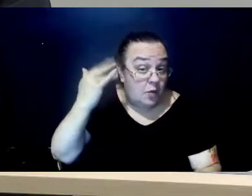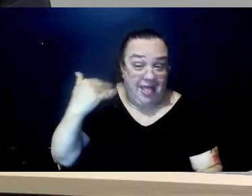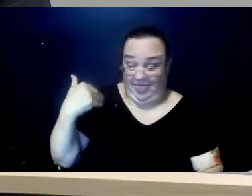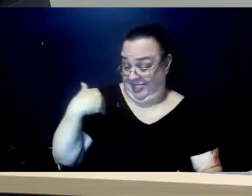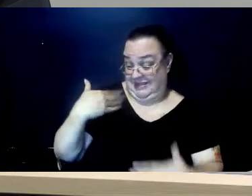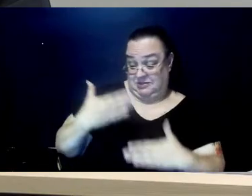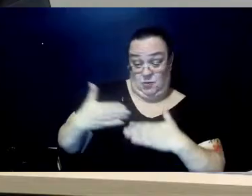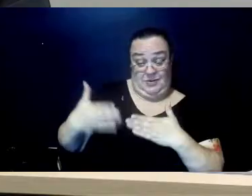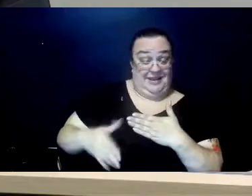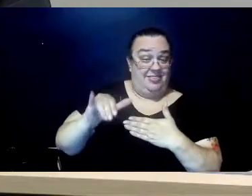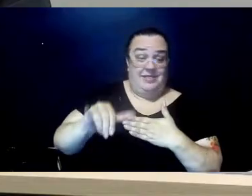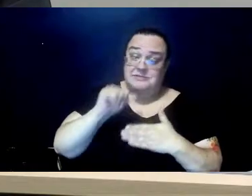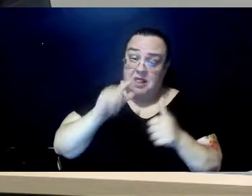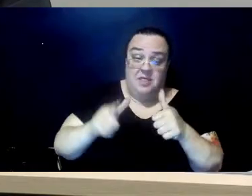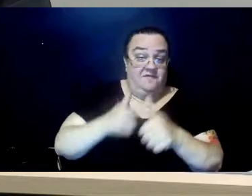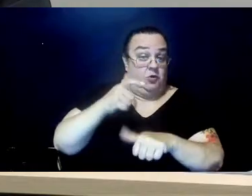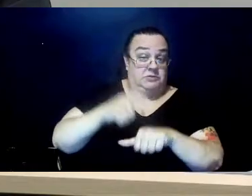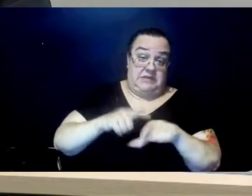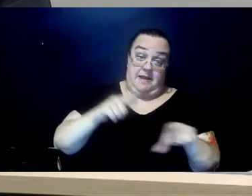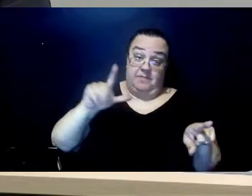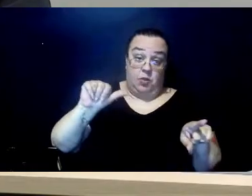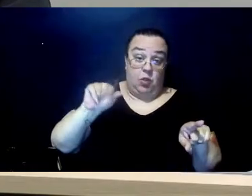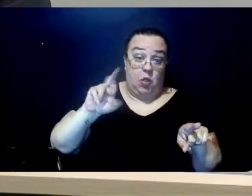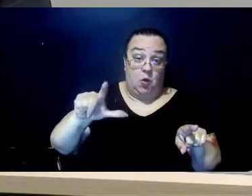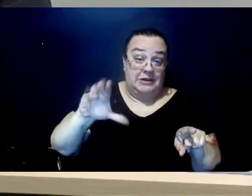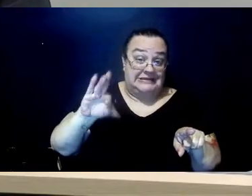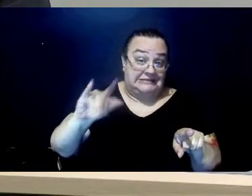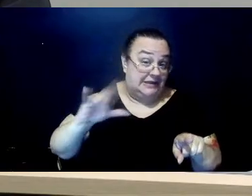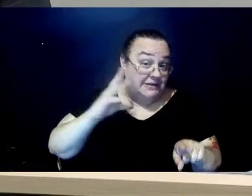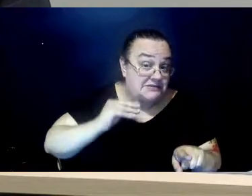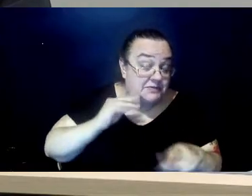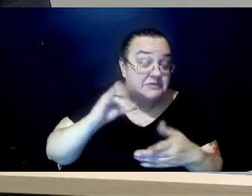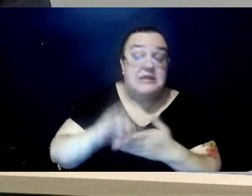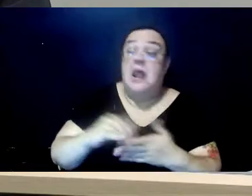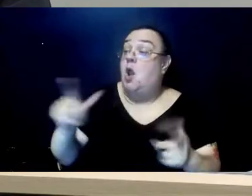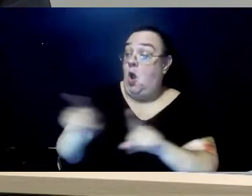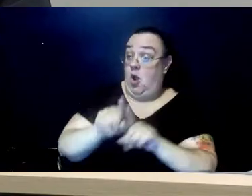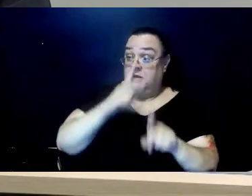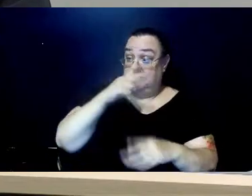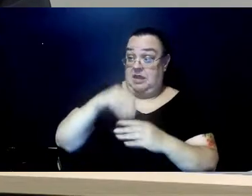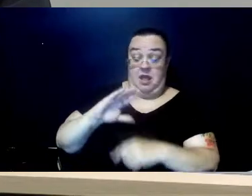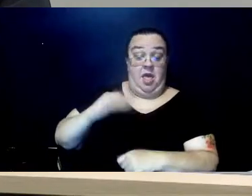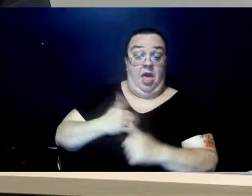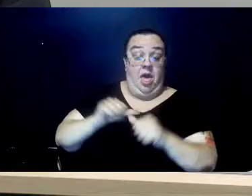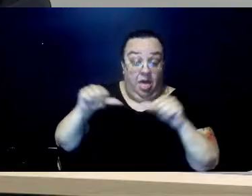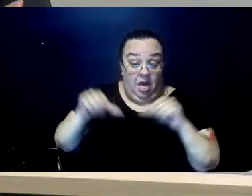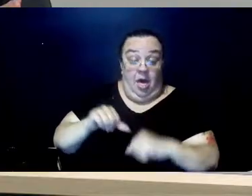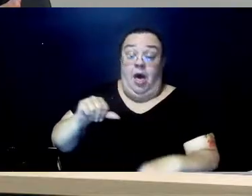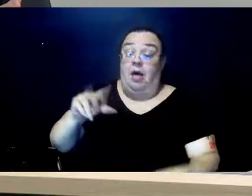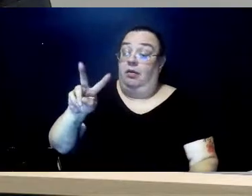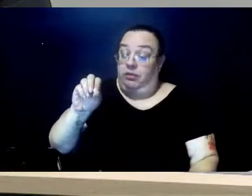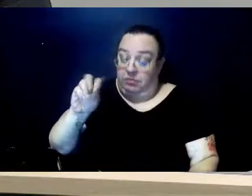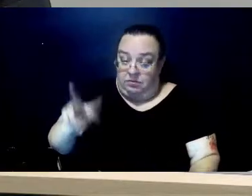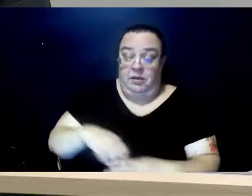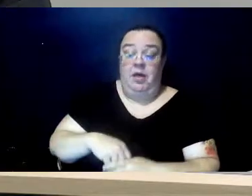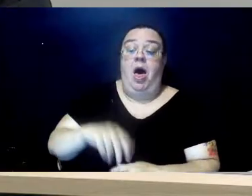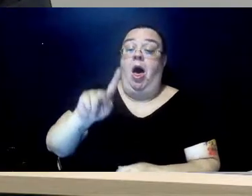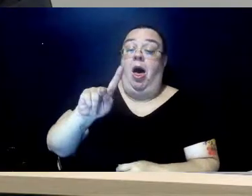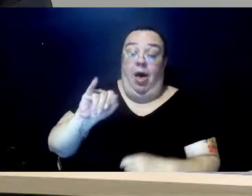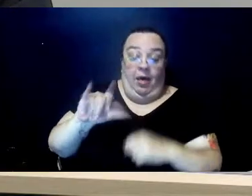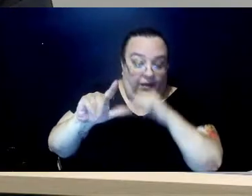first time for Laurel City. And we've seen them in our area as well, on 202 in Kilmer and all the